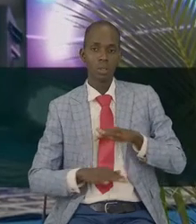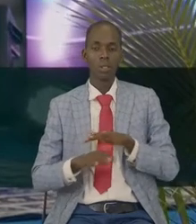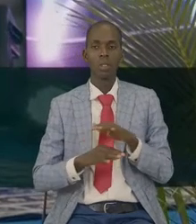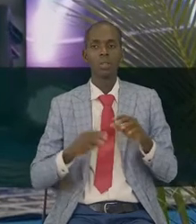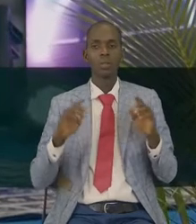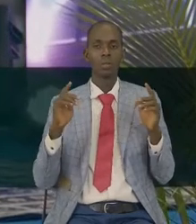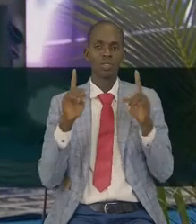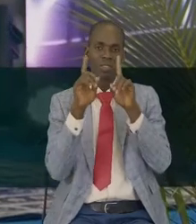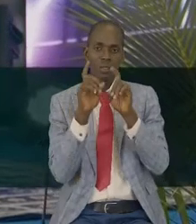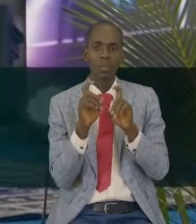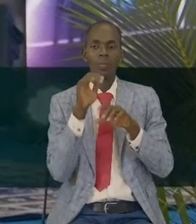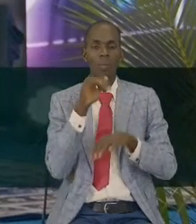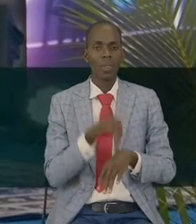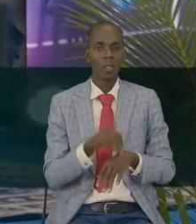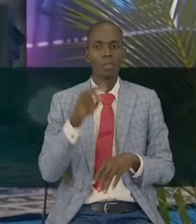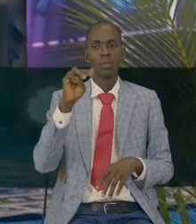at Mara.